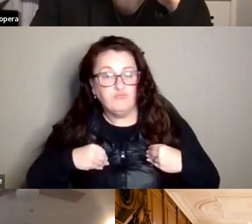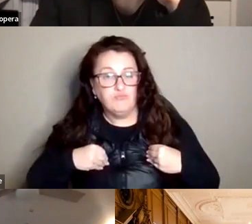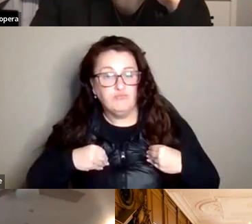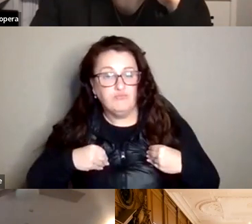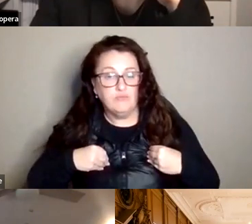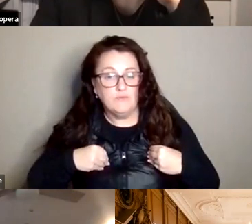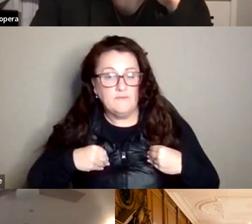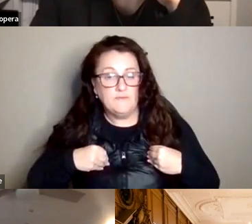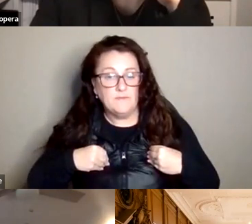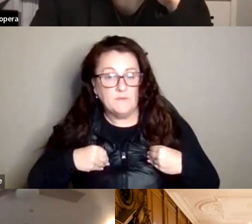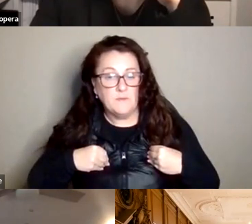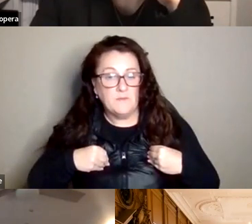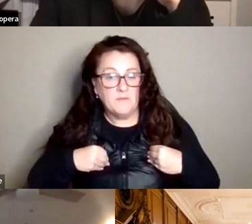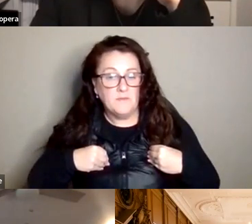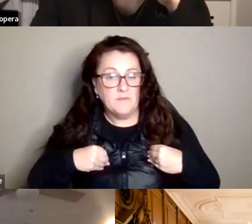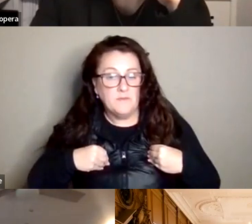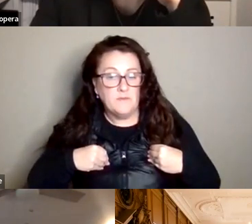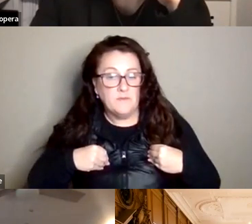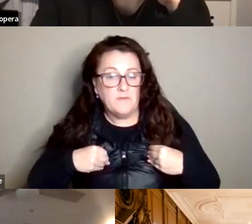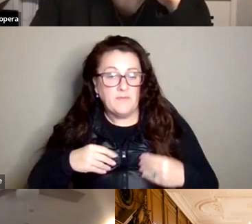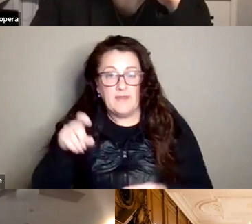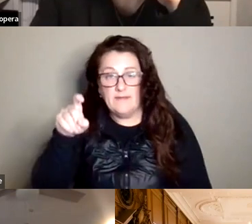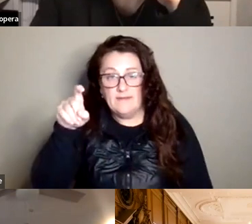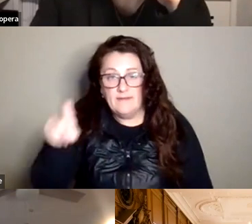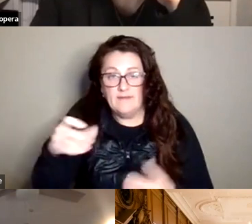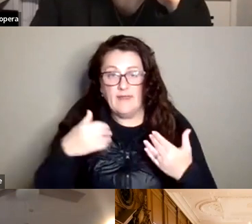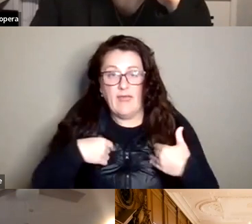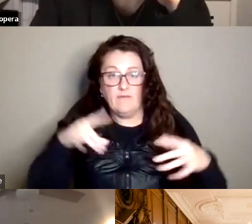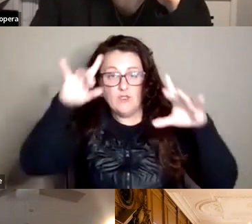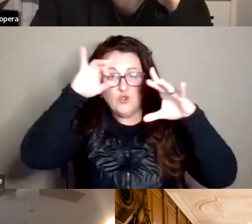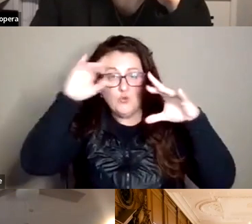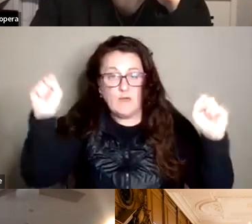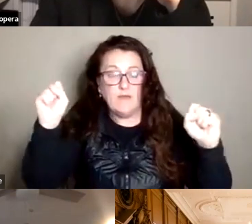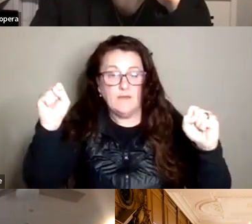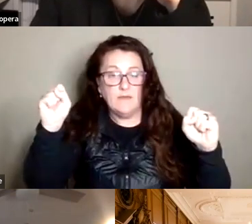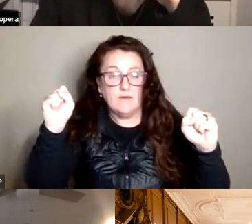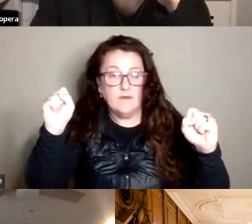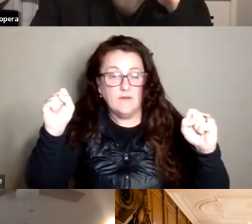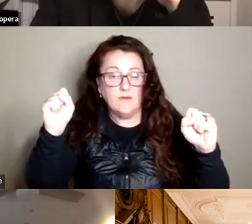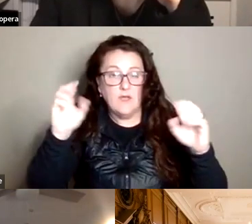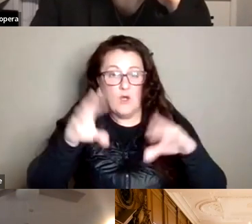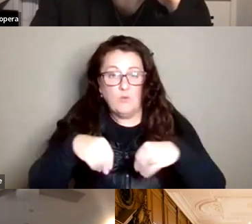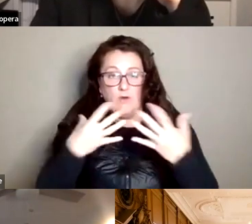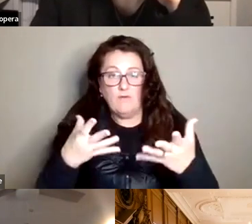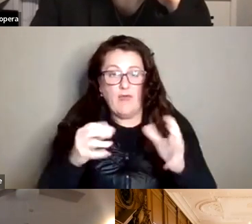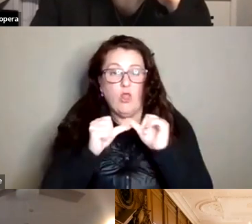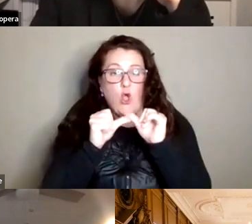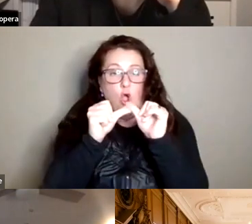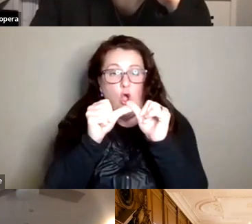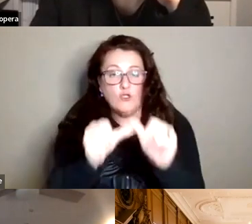given sort of the need to have a superintendent who will be sort of provide a